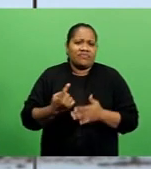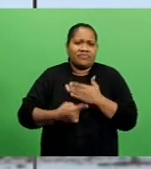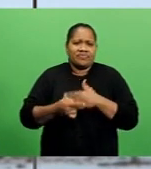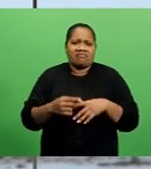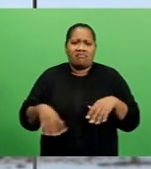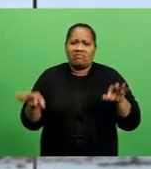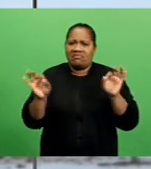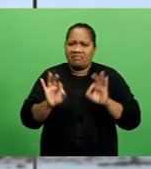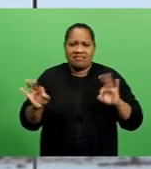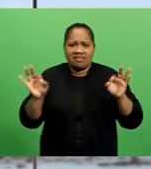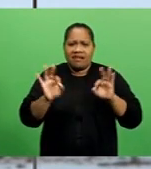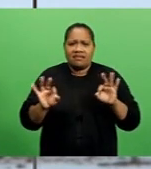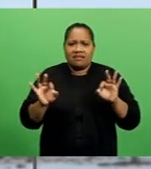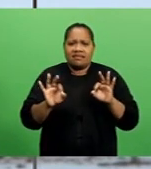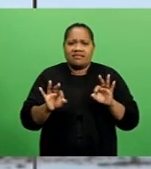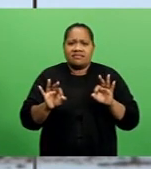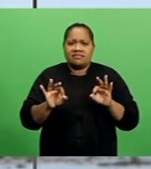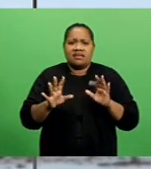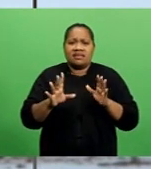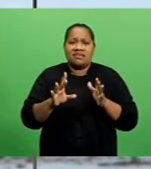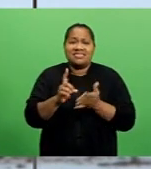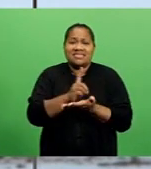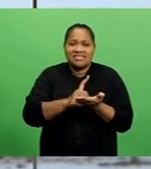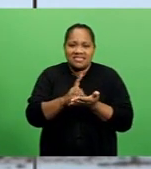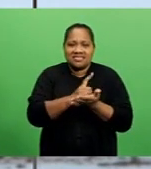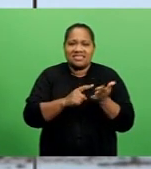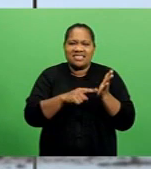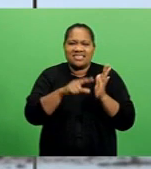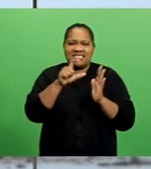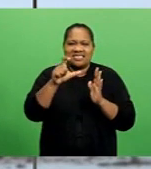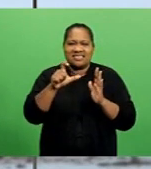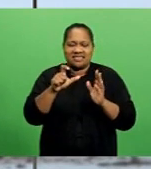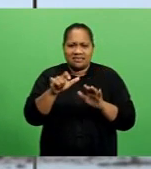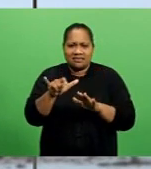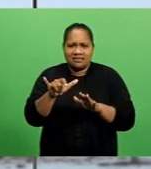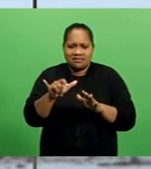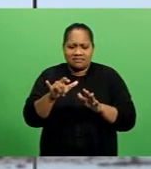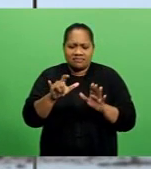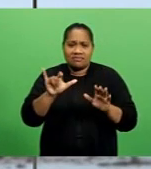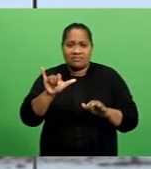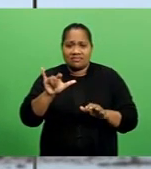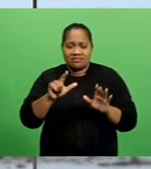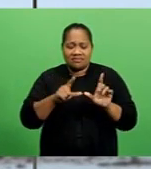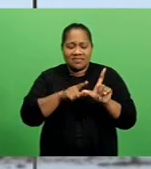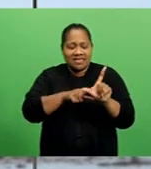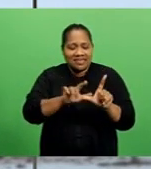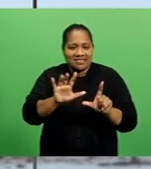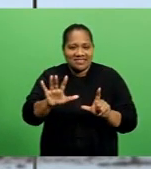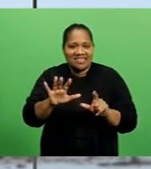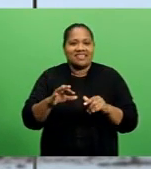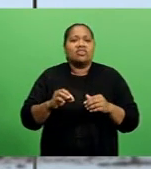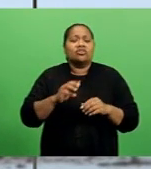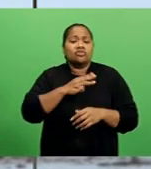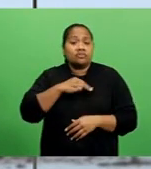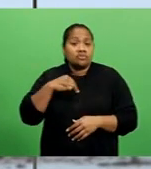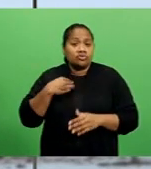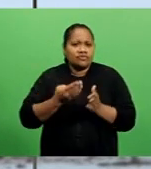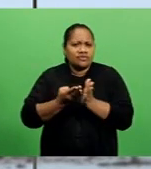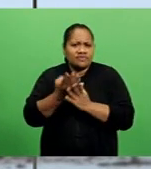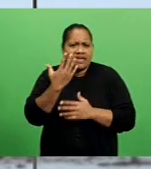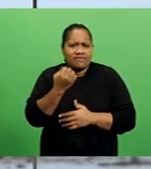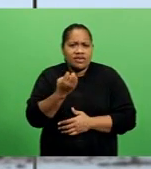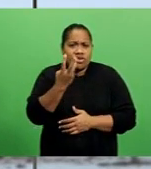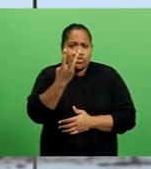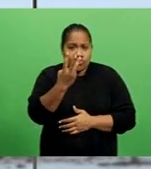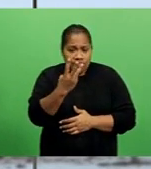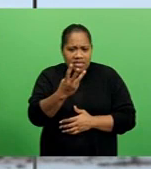of communicable diseases in the TC Yasa affected areas. The Ministry of Health and Medical Services has confirmed 3 isolated cases